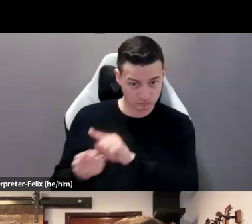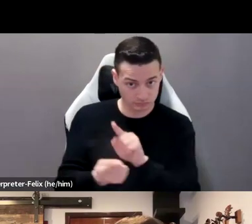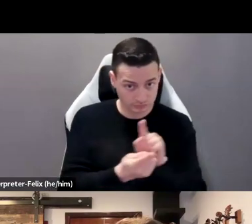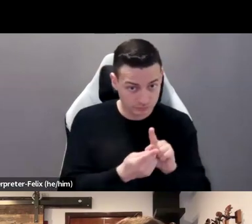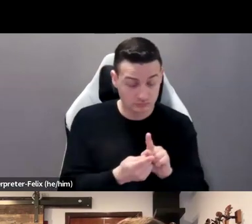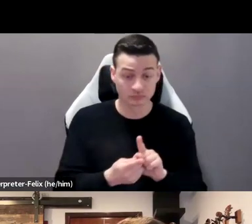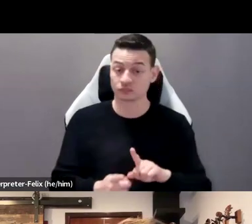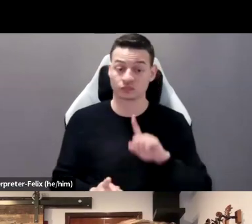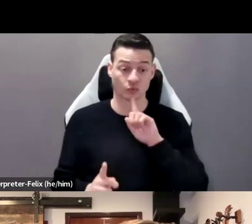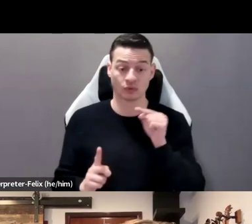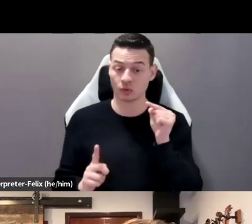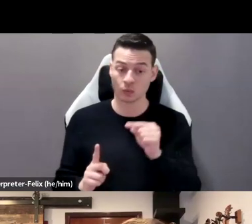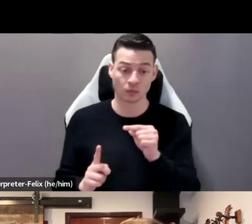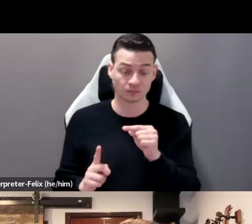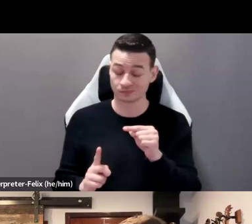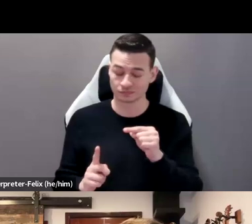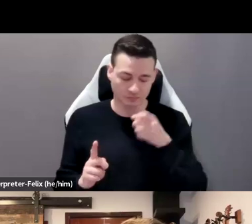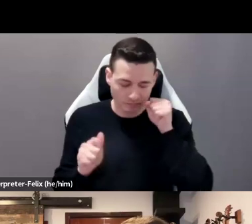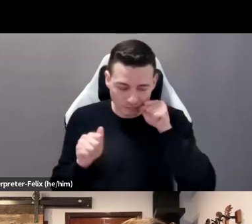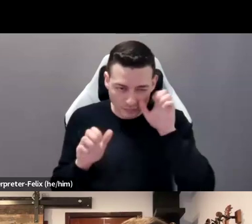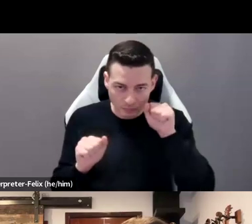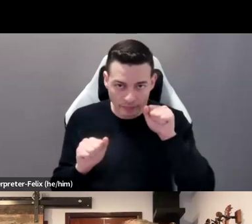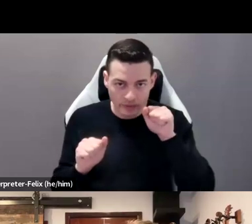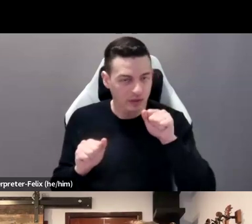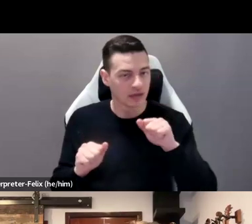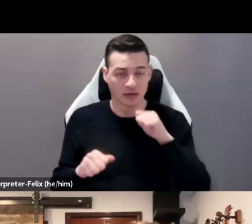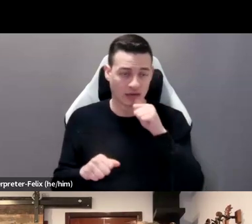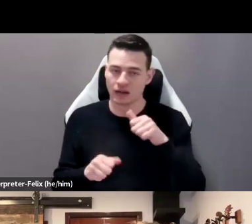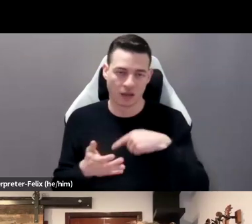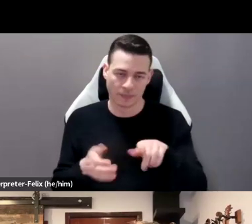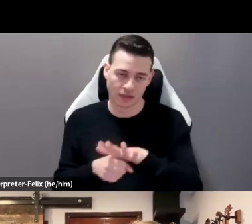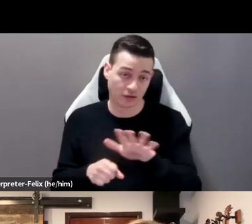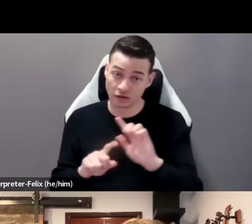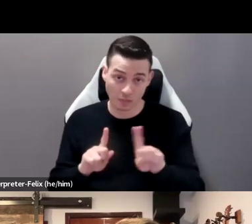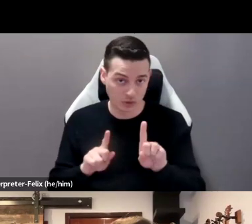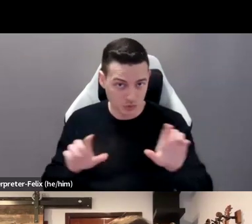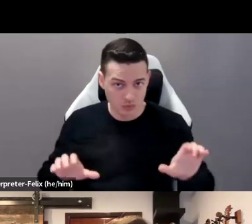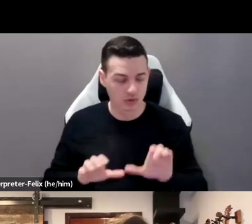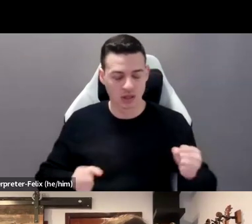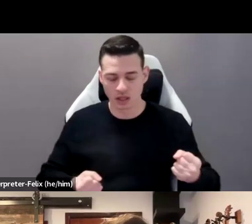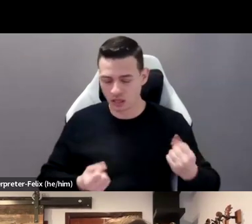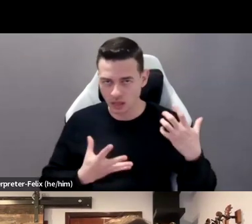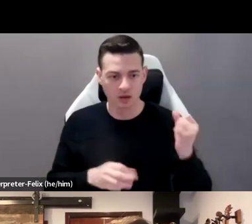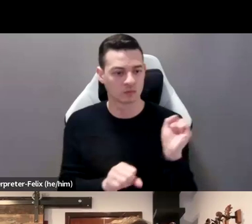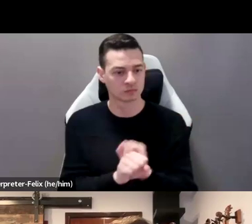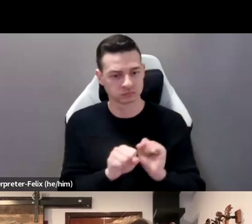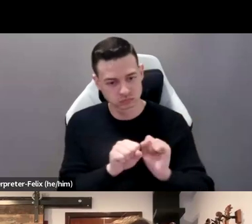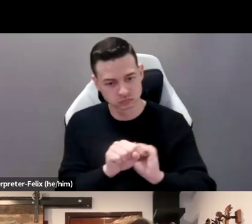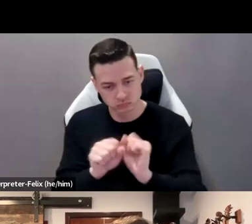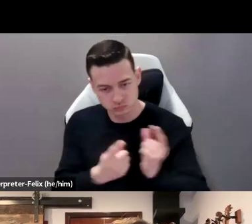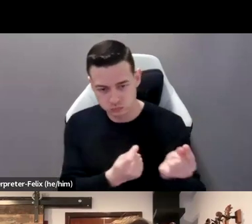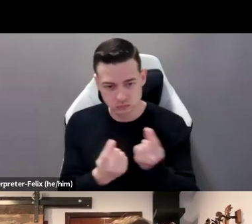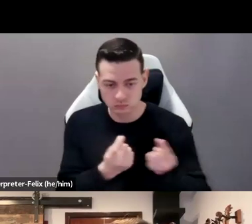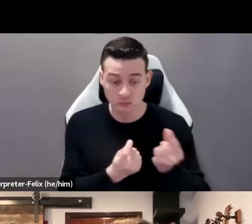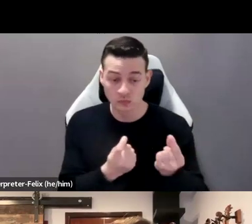star in not getting paid enough, but doing a whole lot of work. And the student navigators are peers and they're interacting with folks when